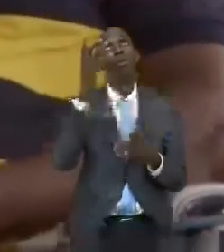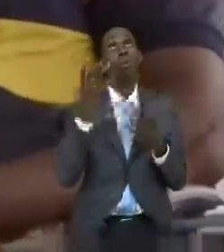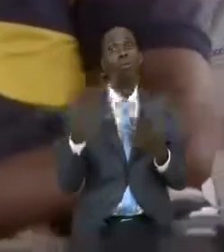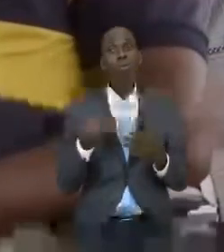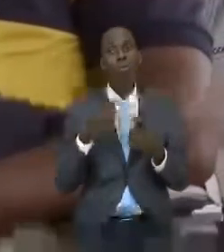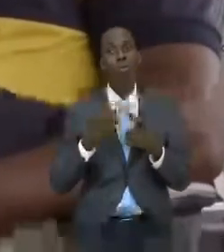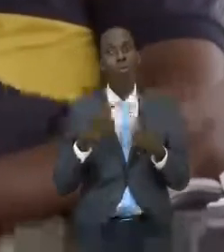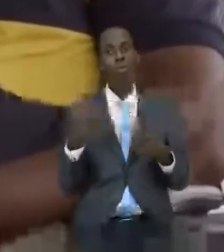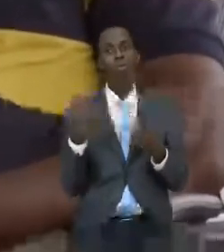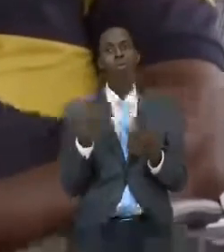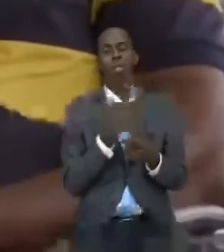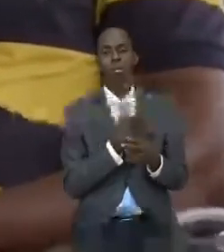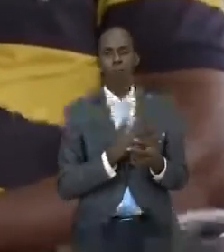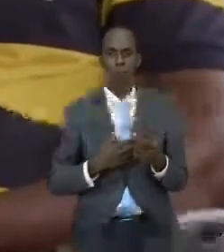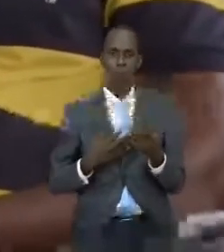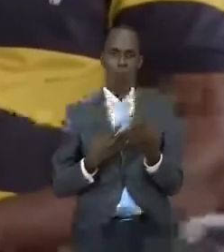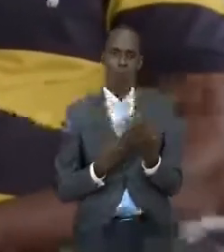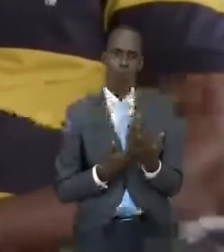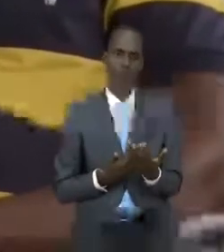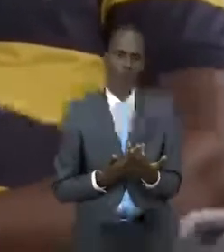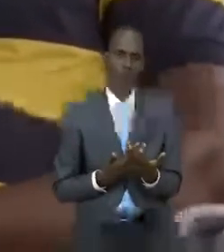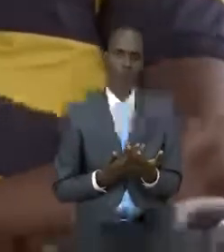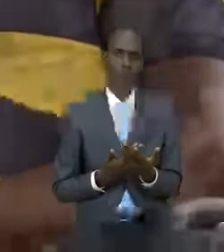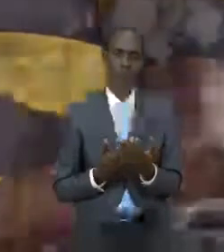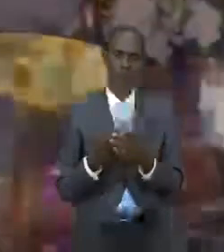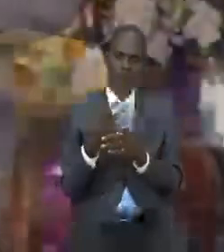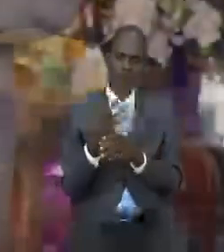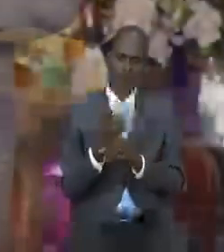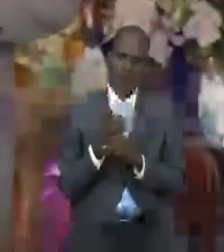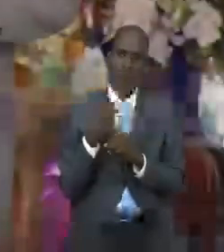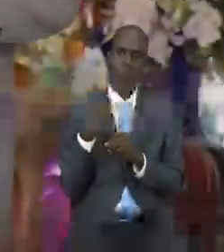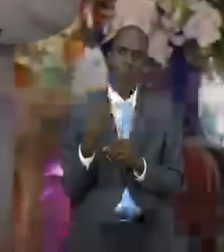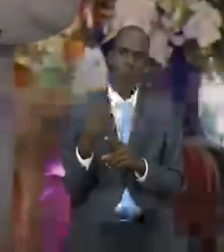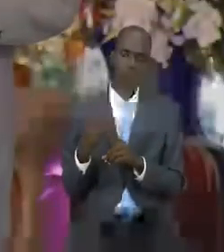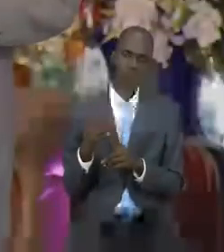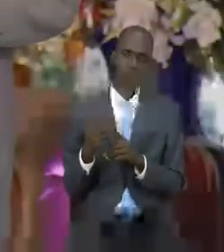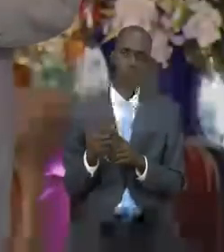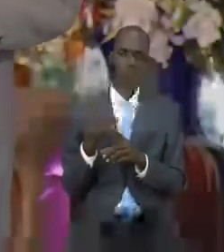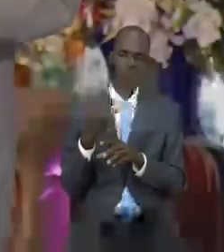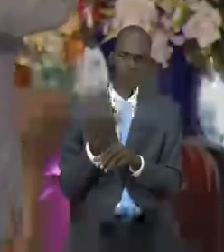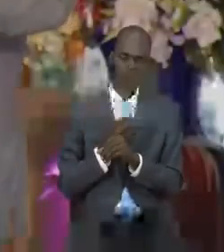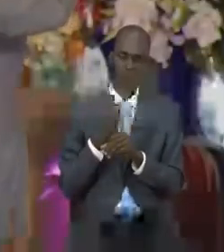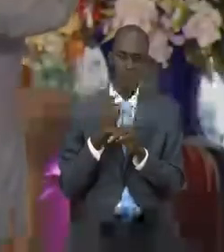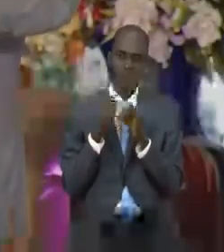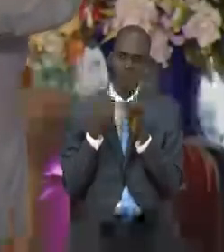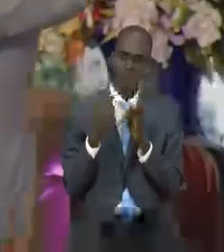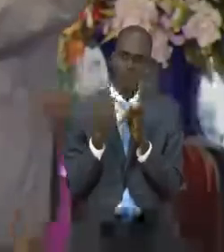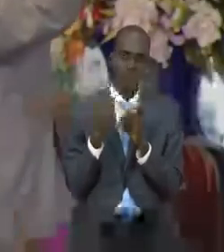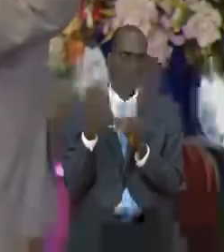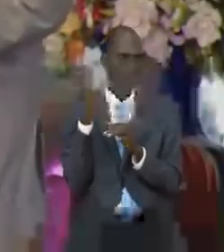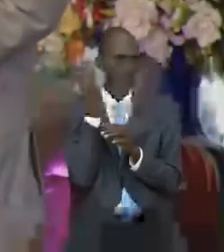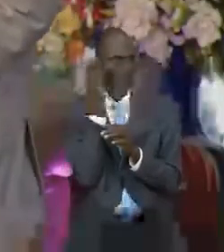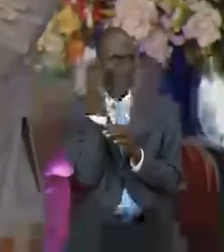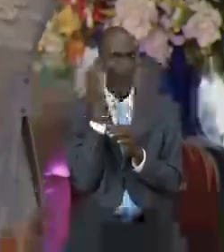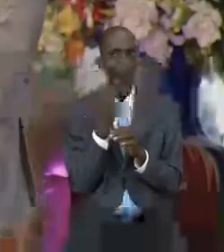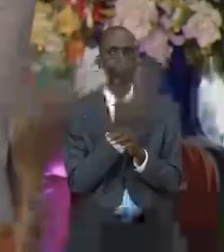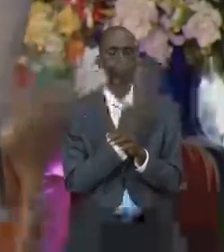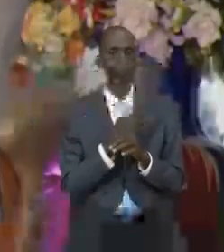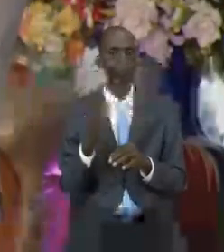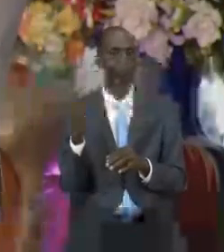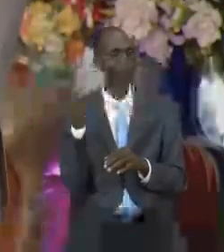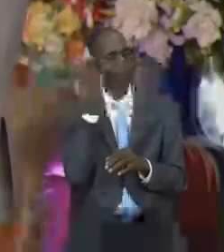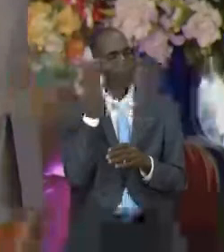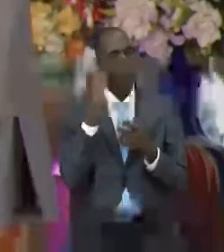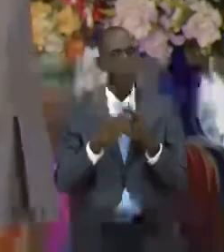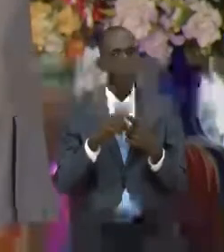going. Wait. Get the message. Get the instruction. Hearken and listen to what